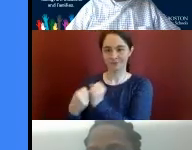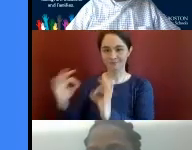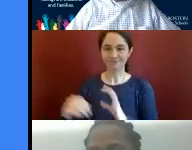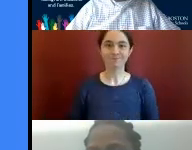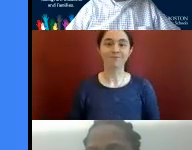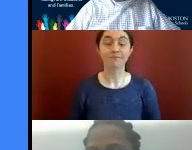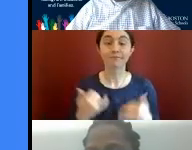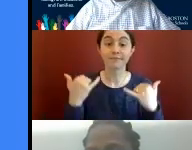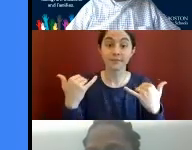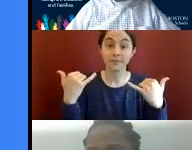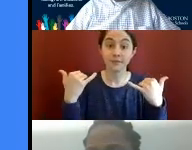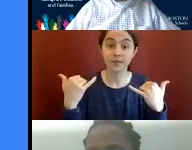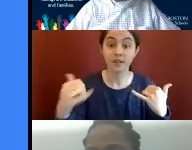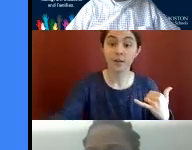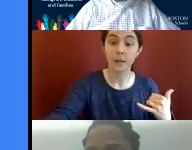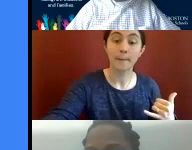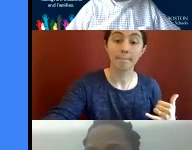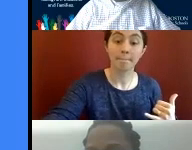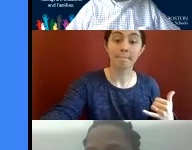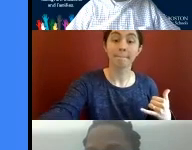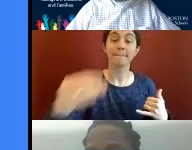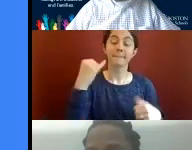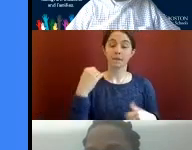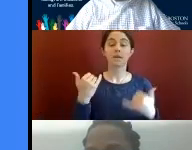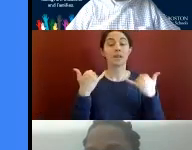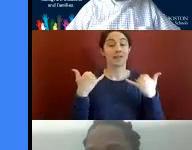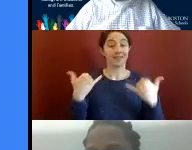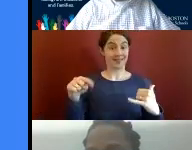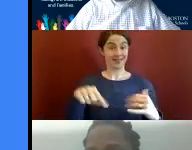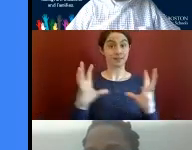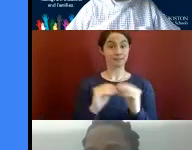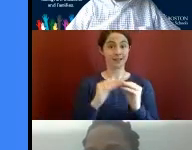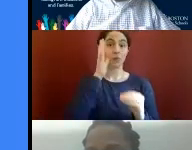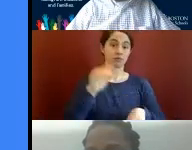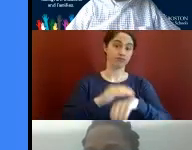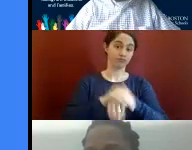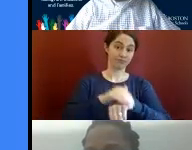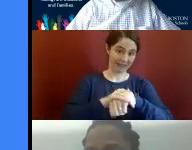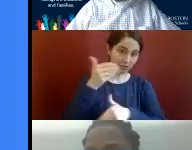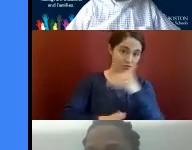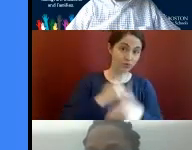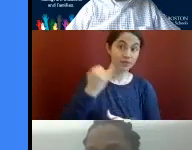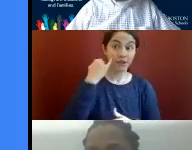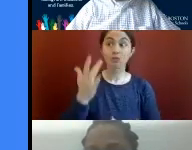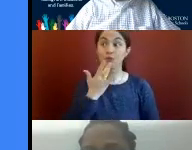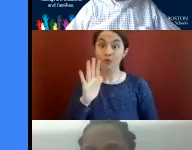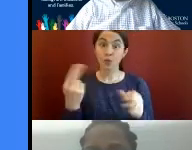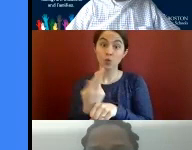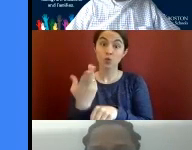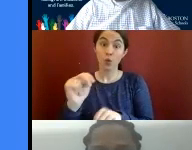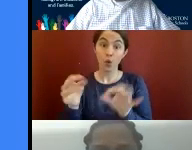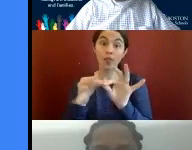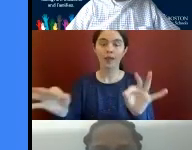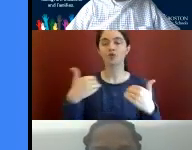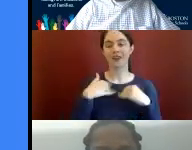in English, but if at any point a panelist wants to speak in their native language, one of our OEL staff members will interpret consecutively for us. Presenters,